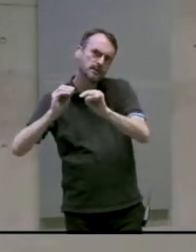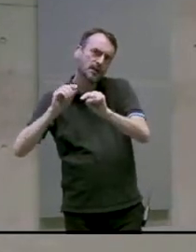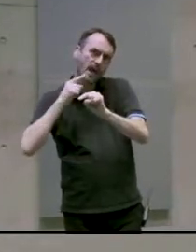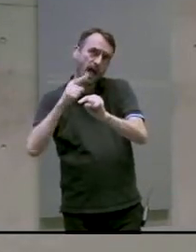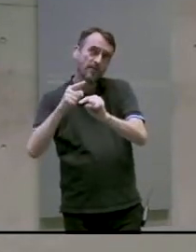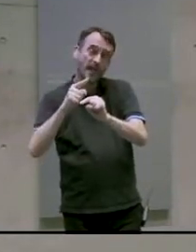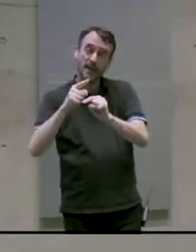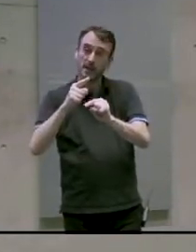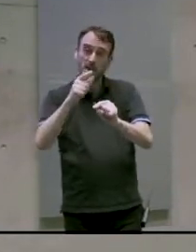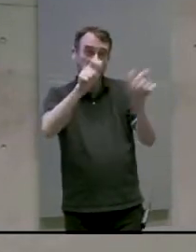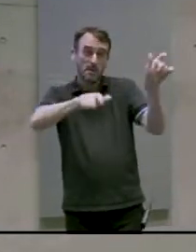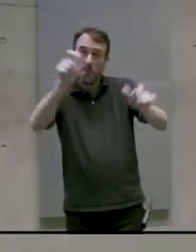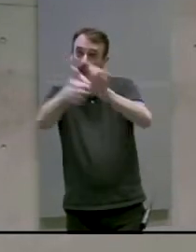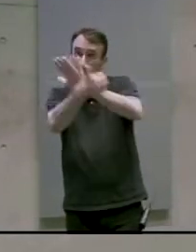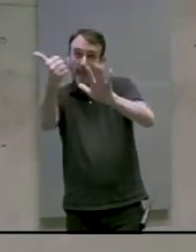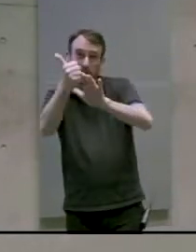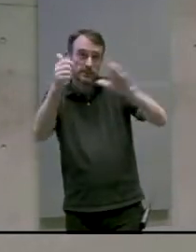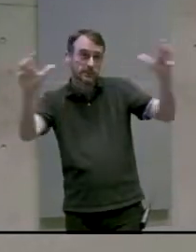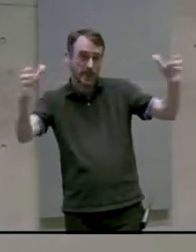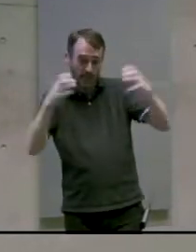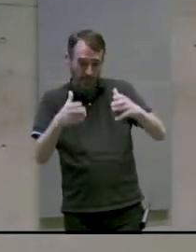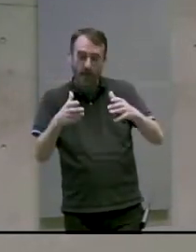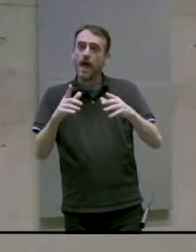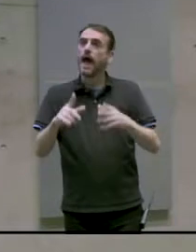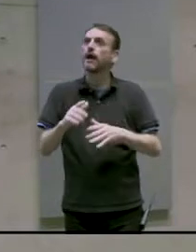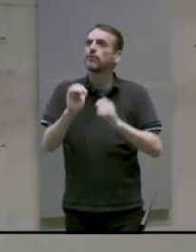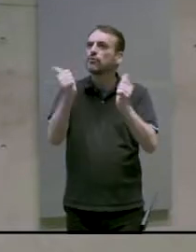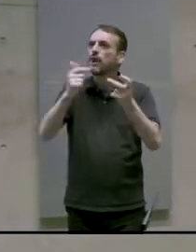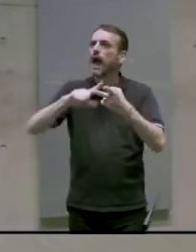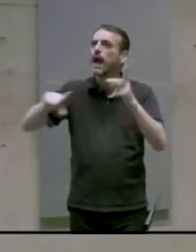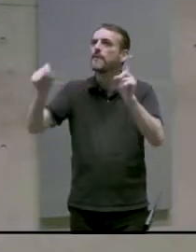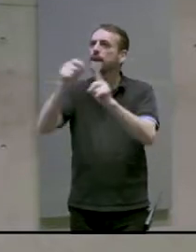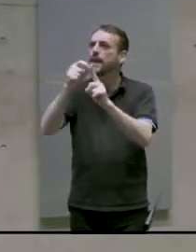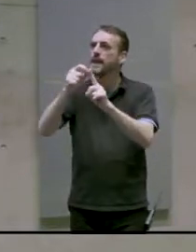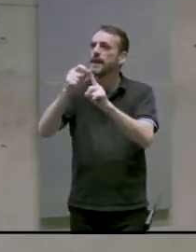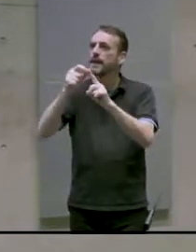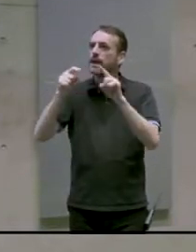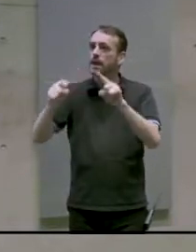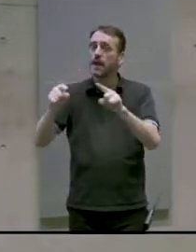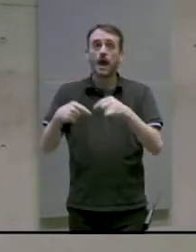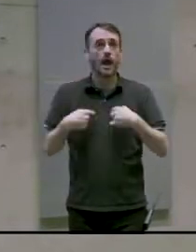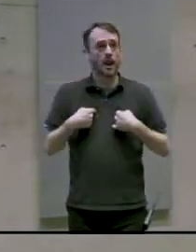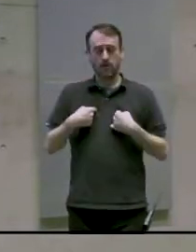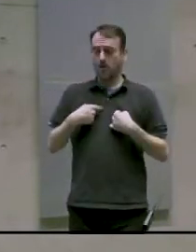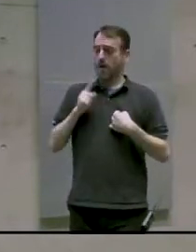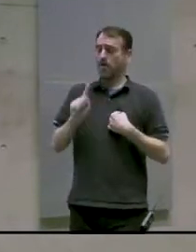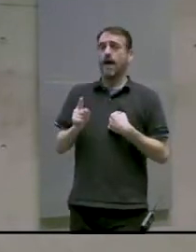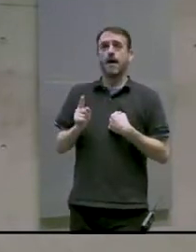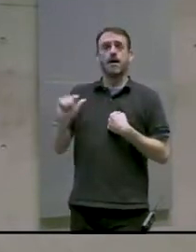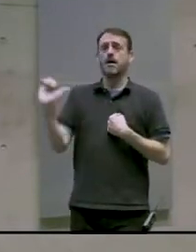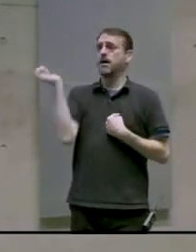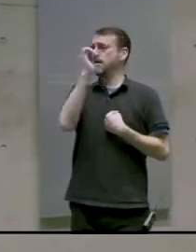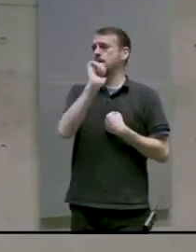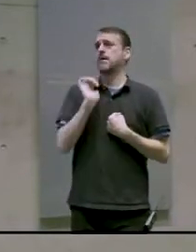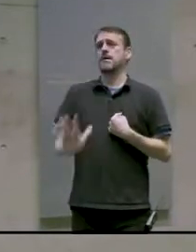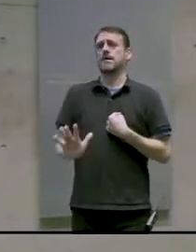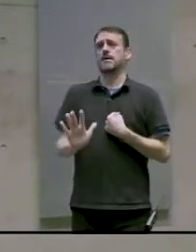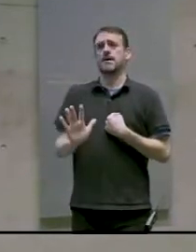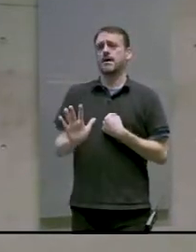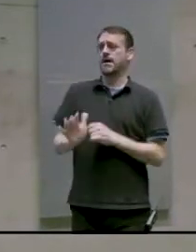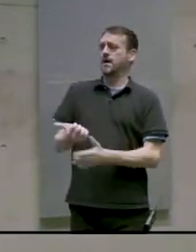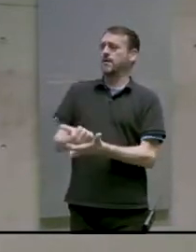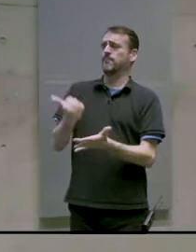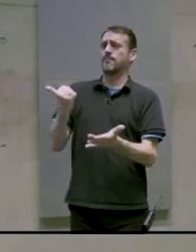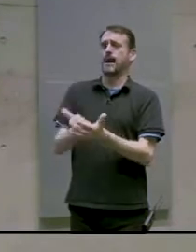people, and bought a whole load of really good IPs to make stuff. Unfortunately, I was like, that is just genius. That is amazing, because